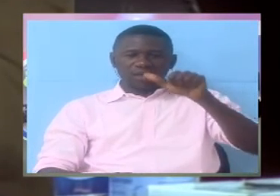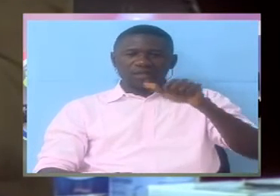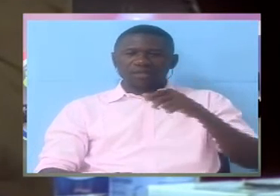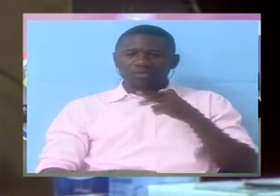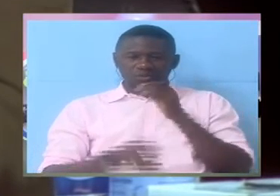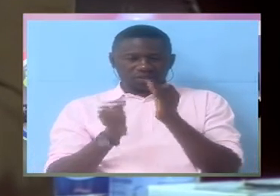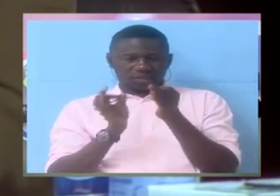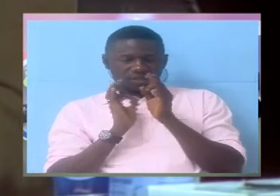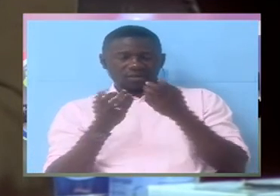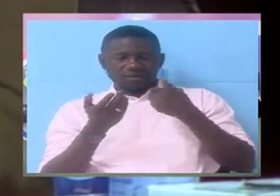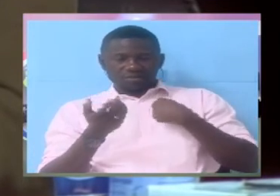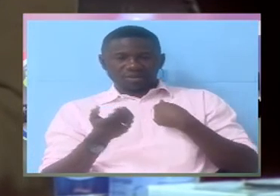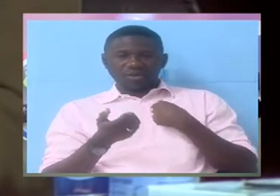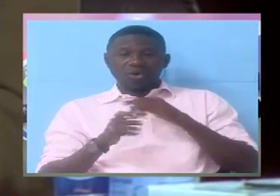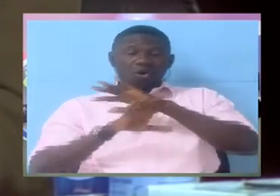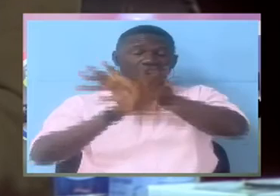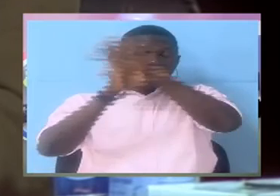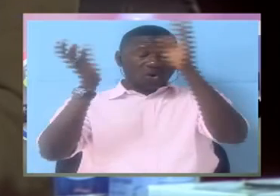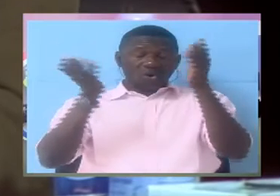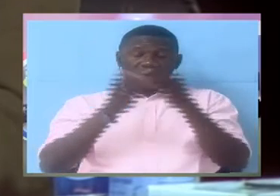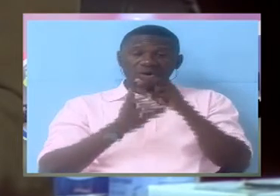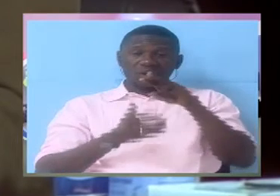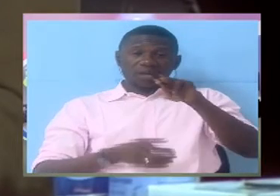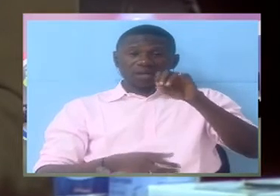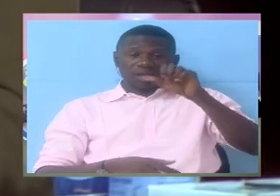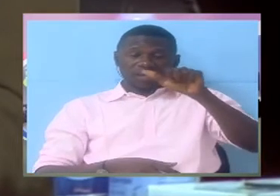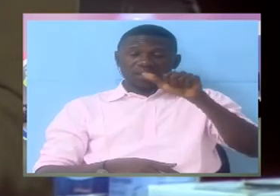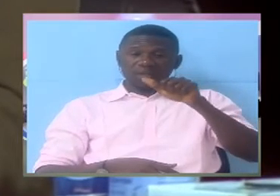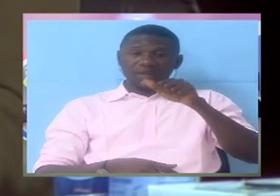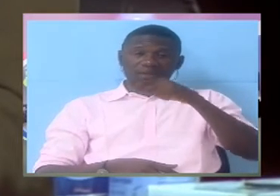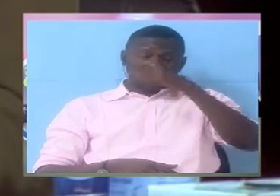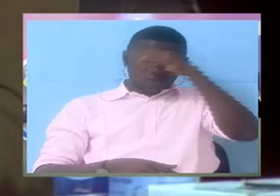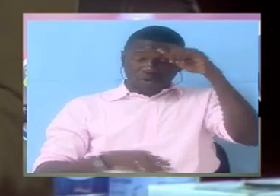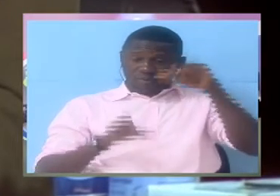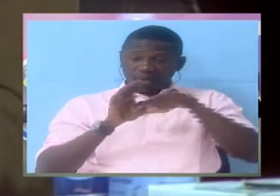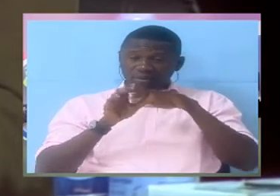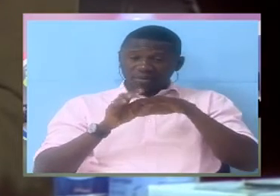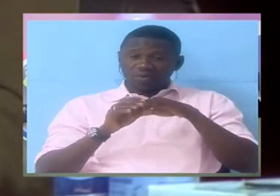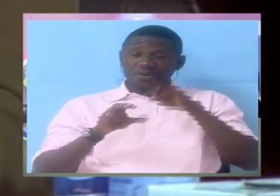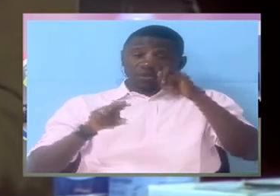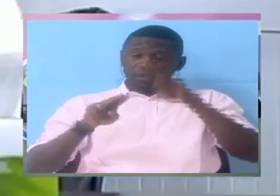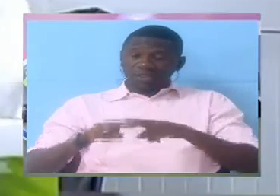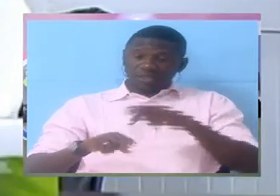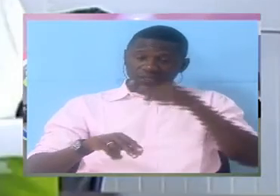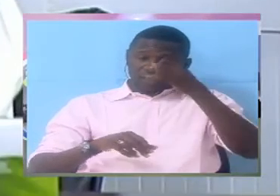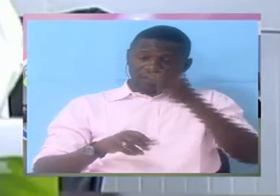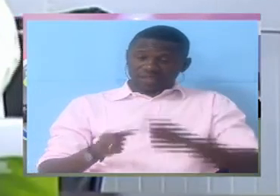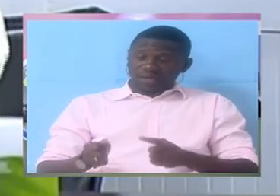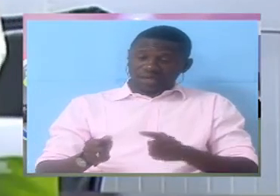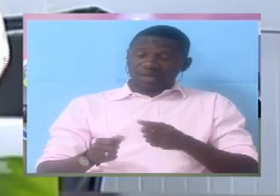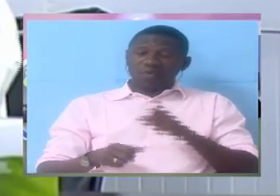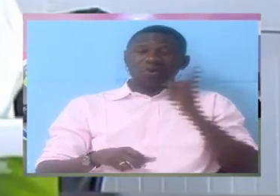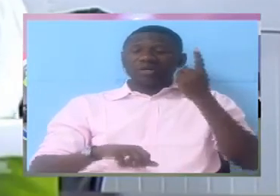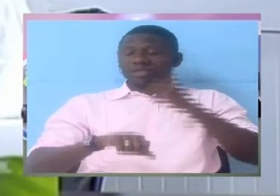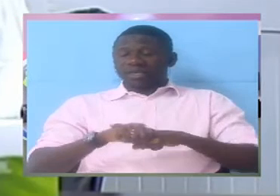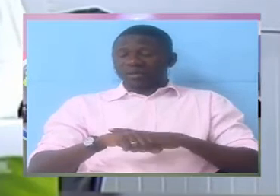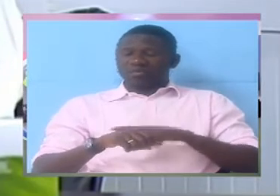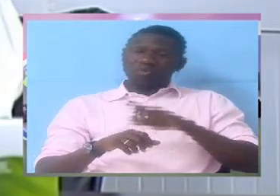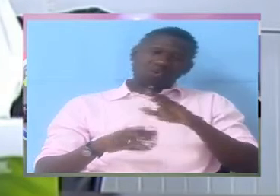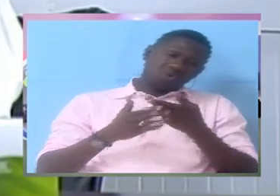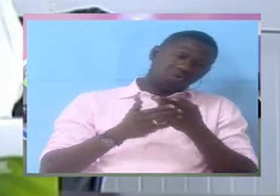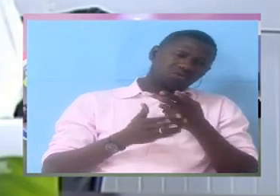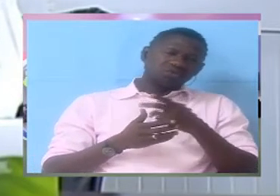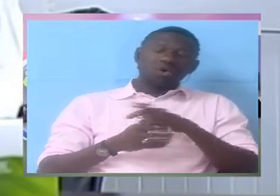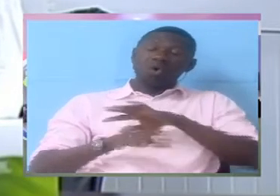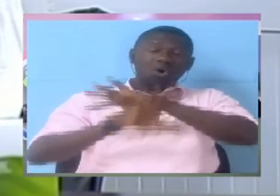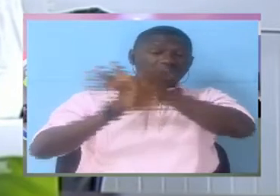sat in the Drammeh Trrc chair have at one time or another tortured Gambian citizens? Amuntambe